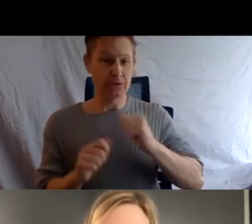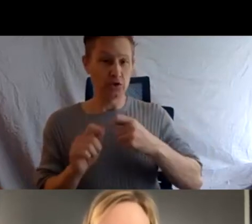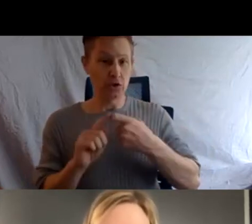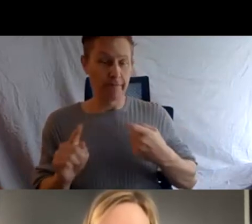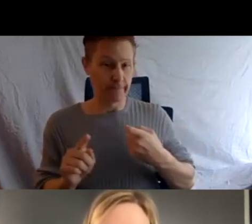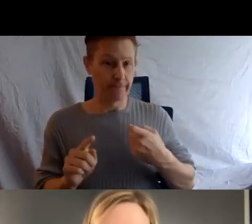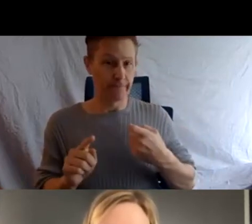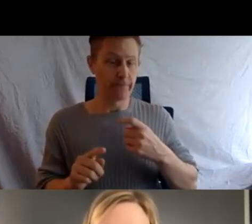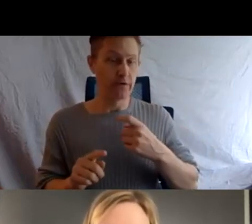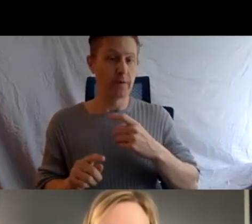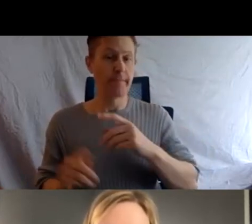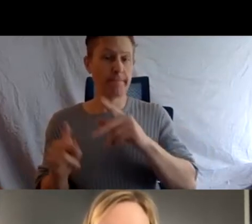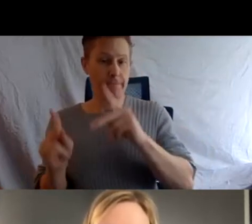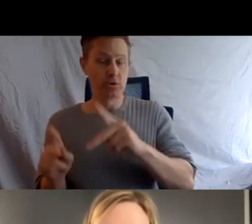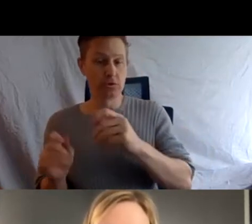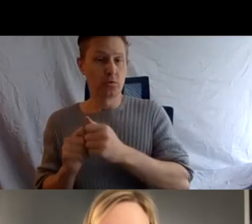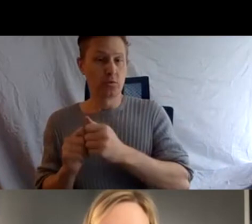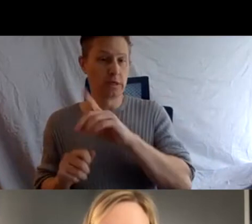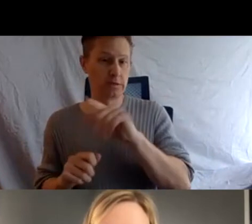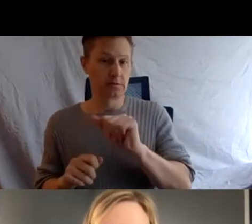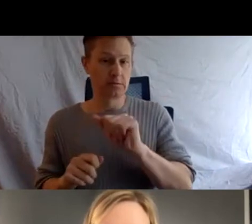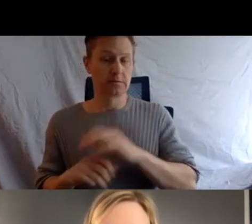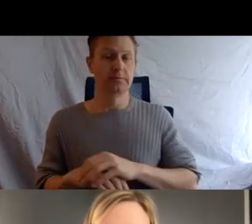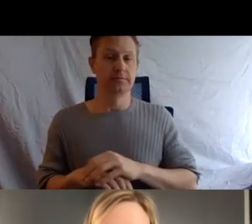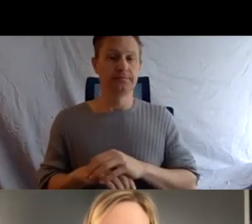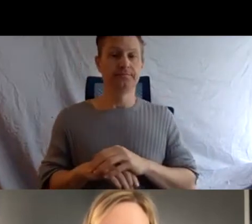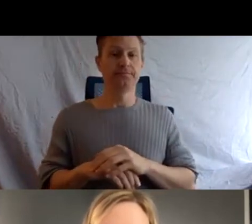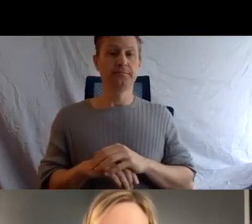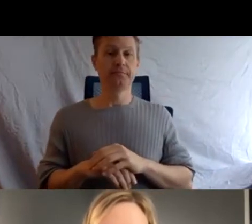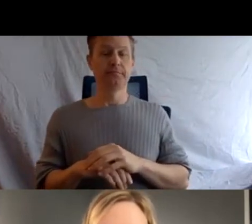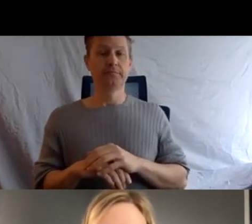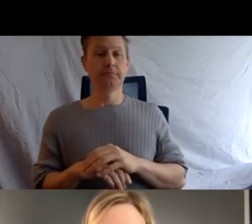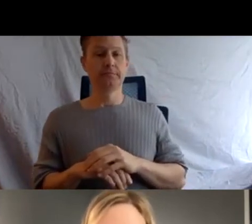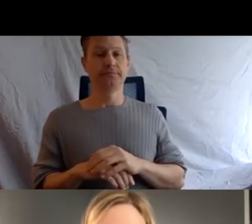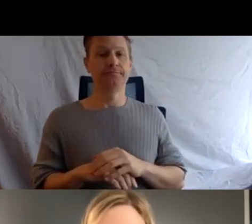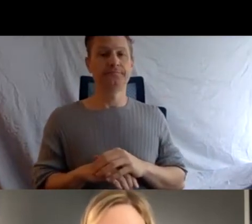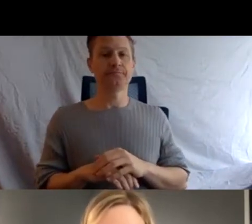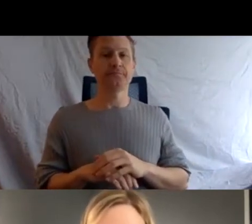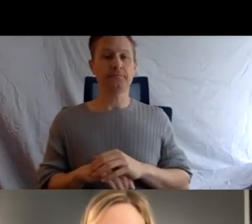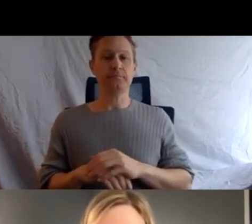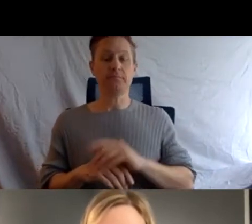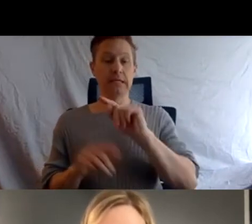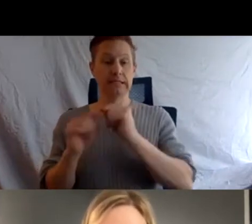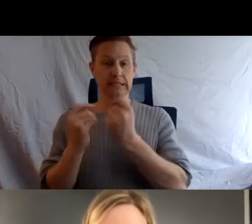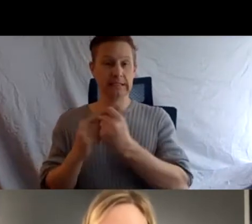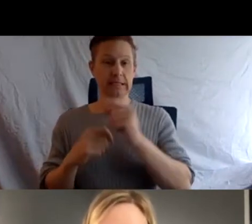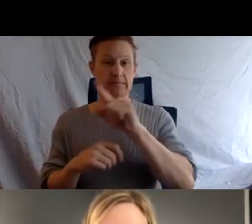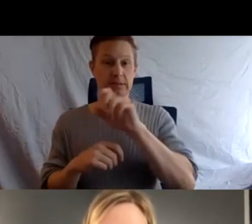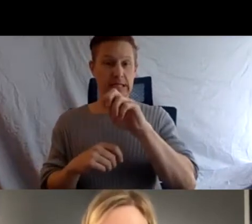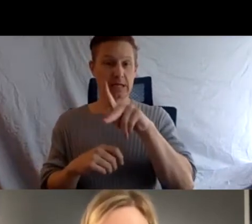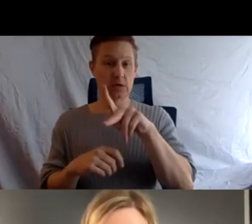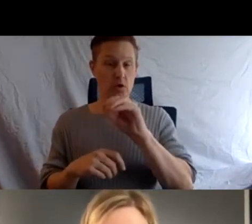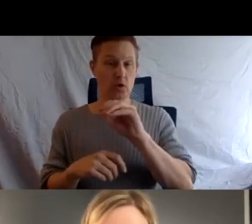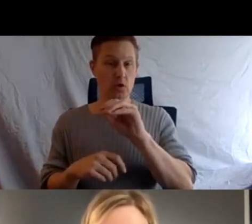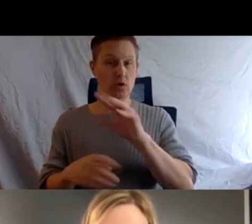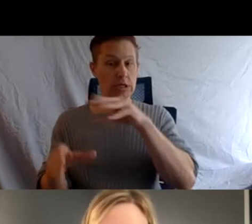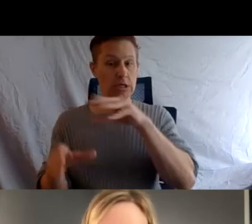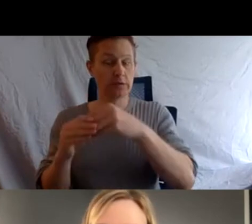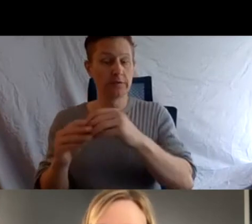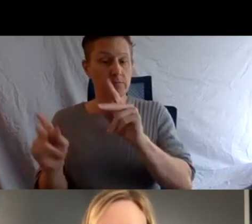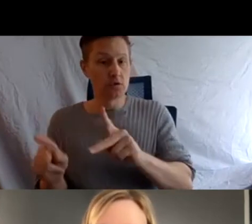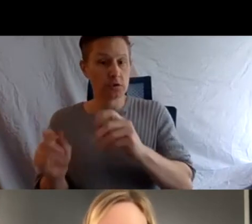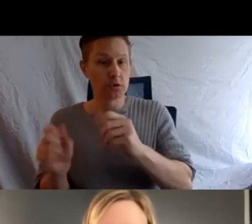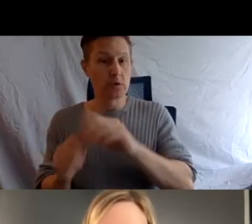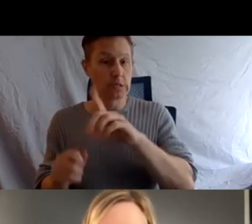for someone with a disability. And I think that even though Team Zenko made the conscious decision to include someone with a